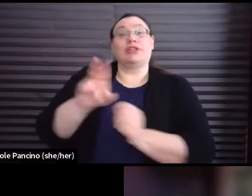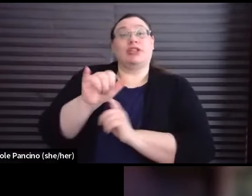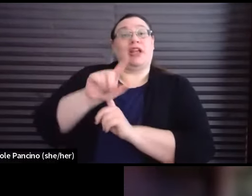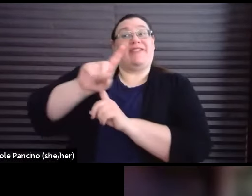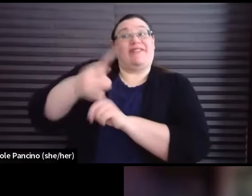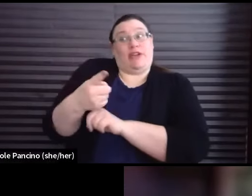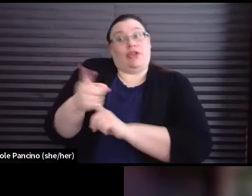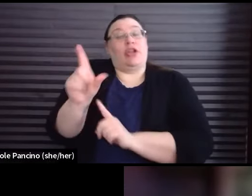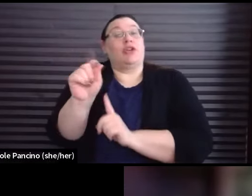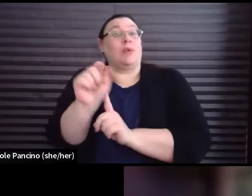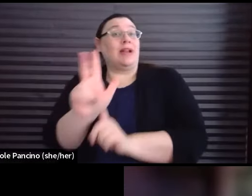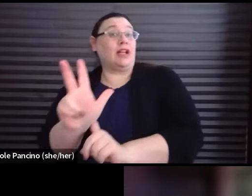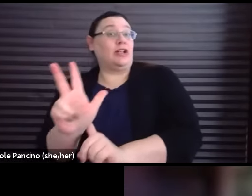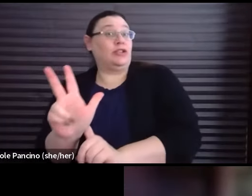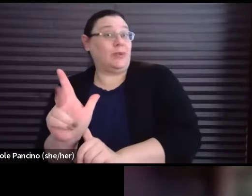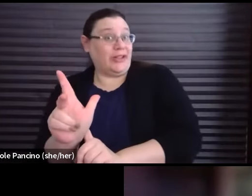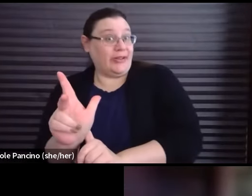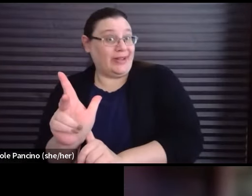the minimum